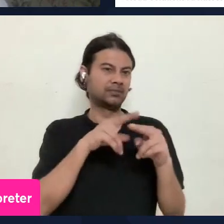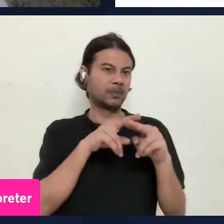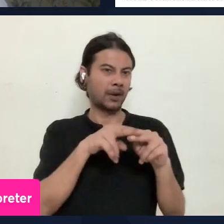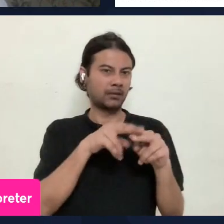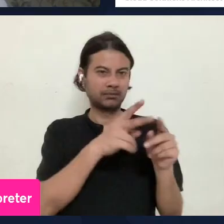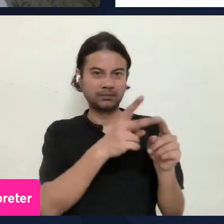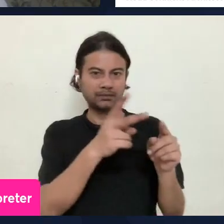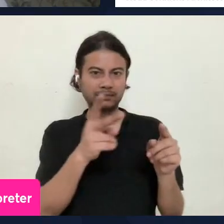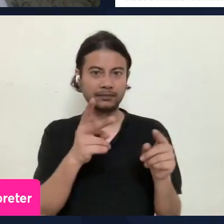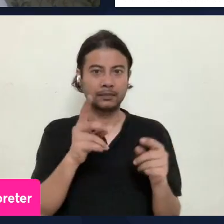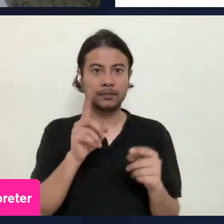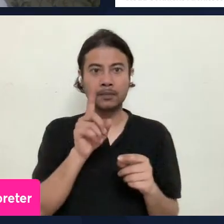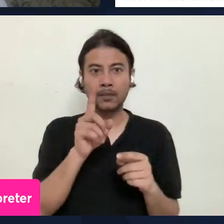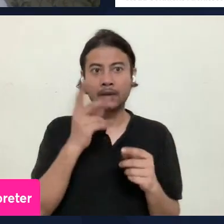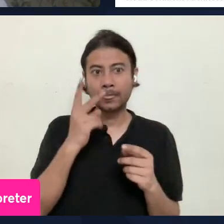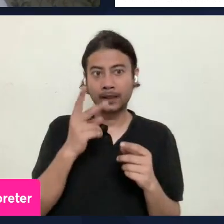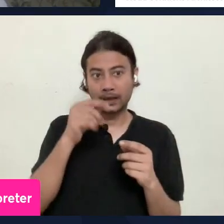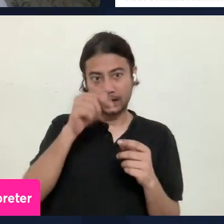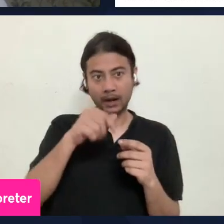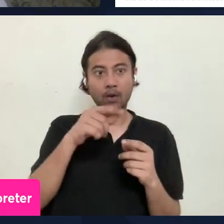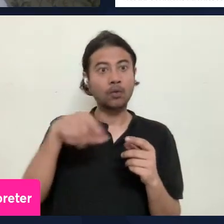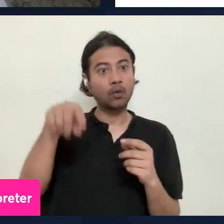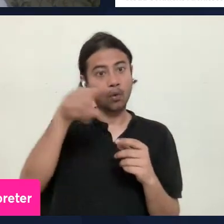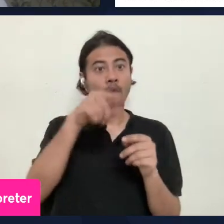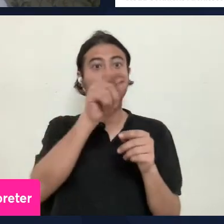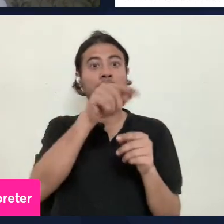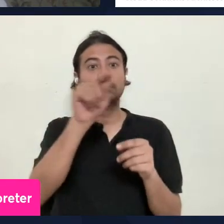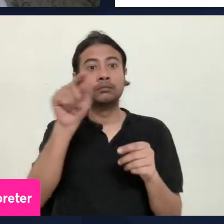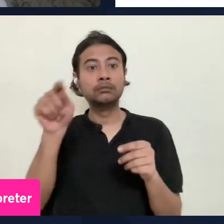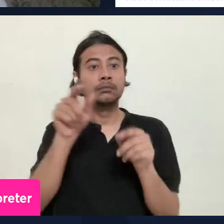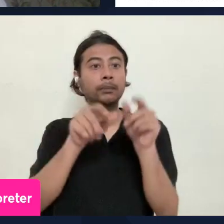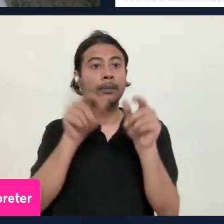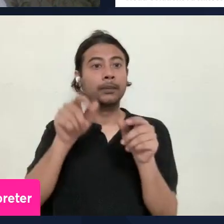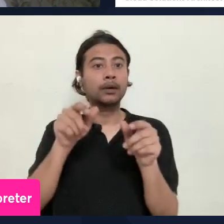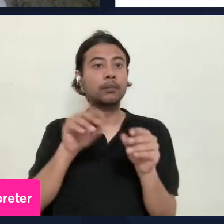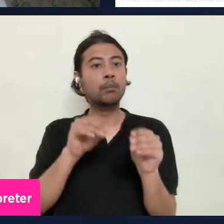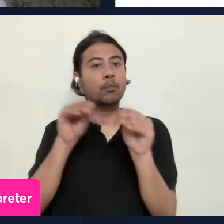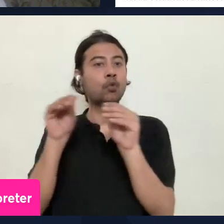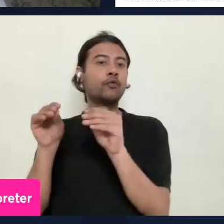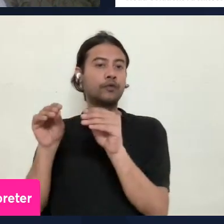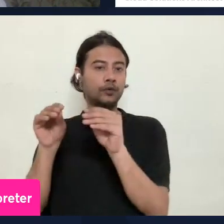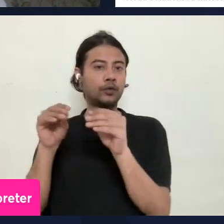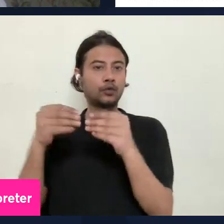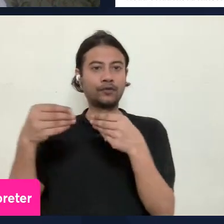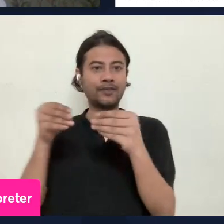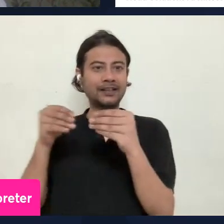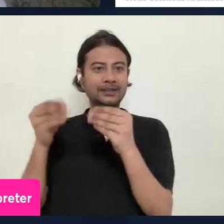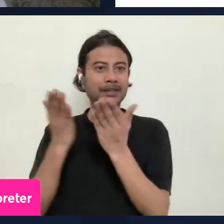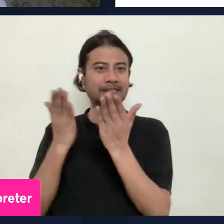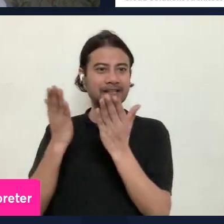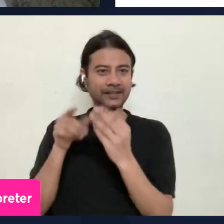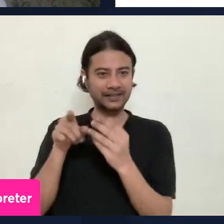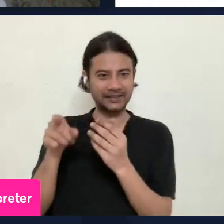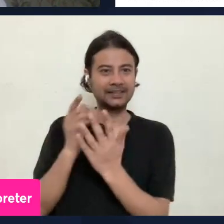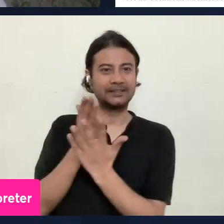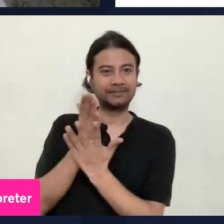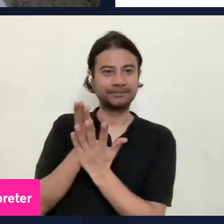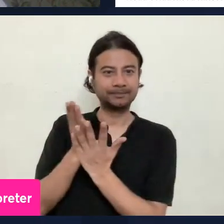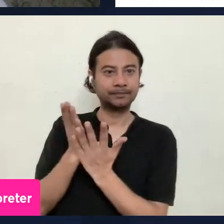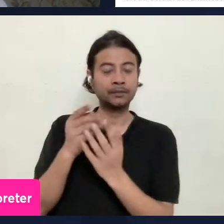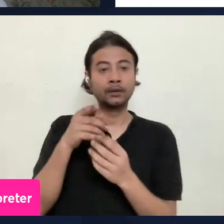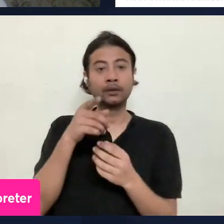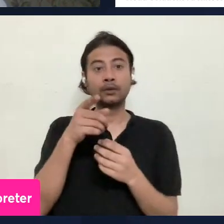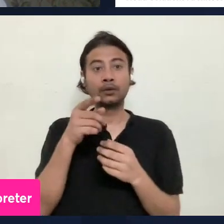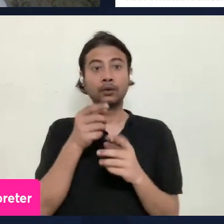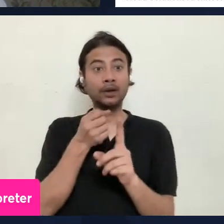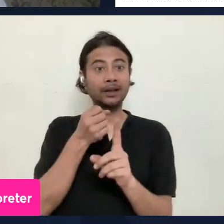move to flexible service level will realize a saving. So I think as regarded impact, I think the cool access tiering, again, which